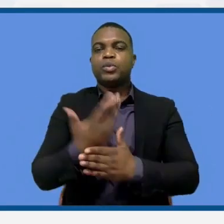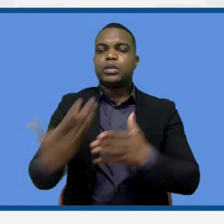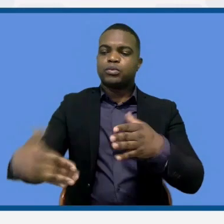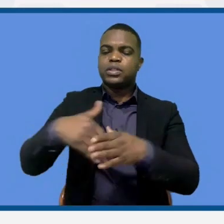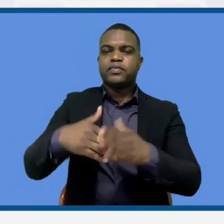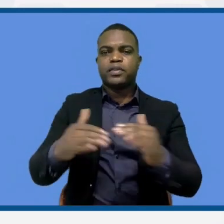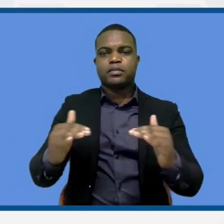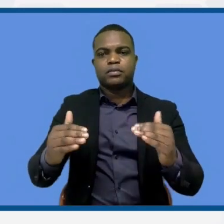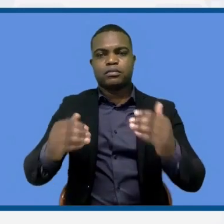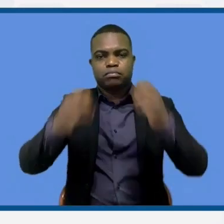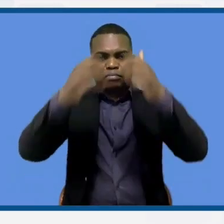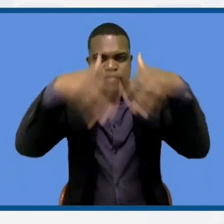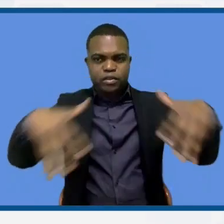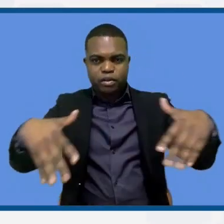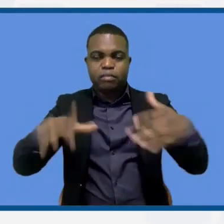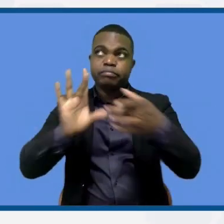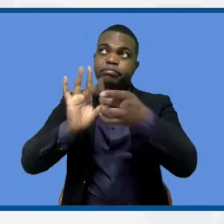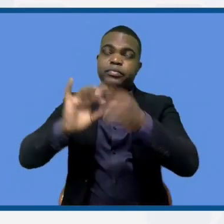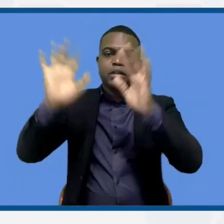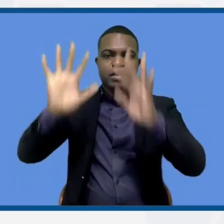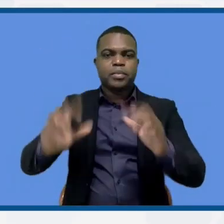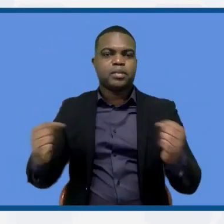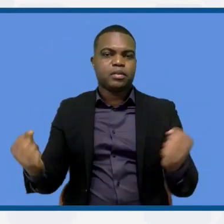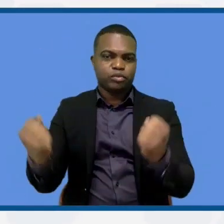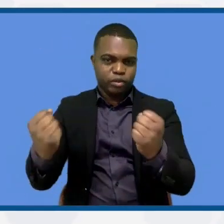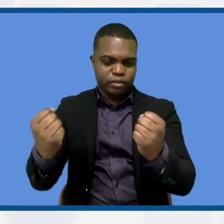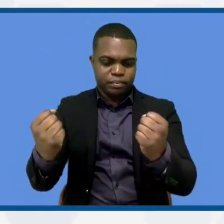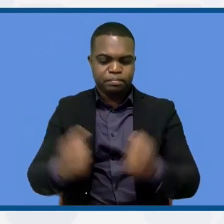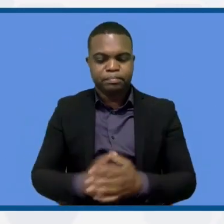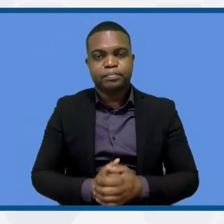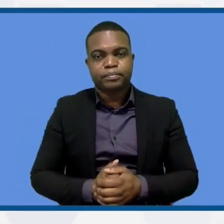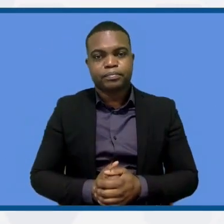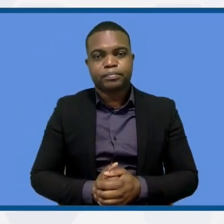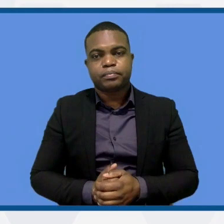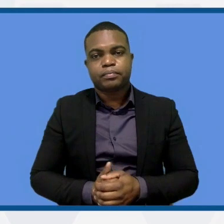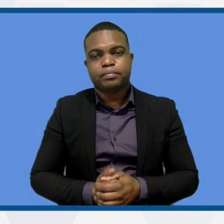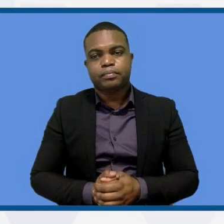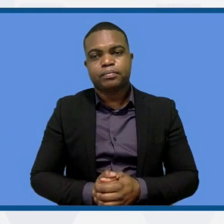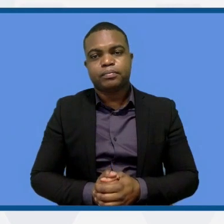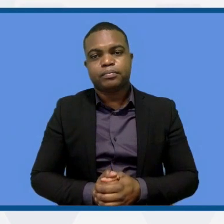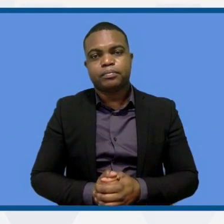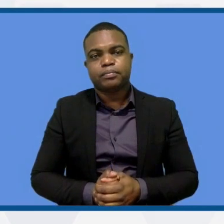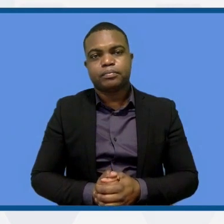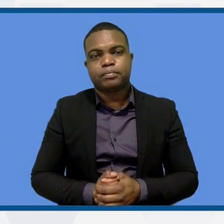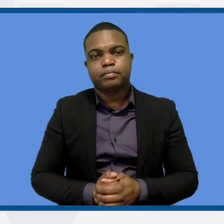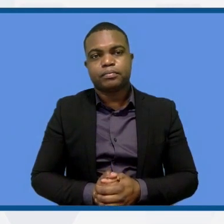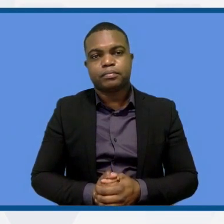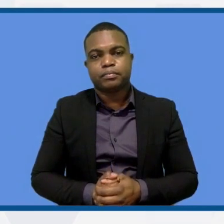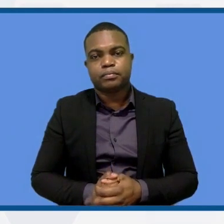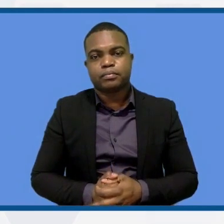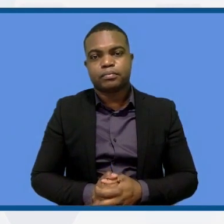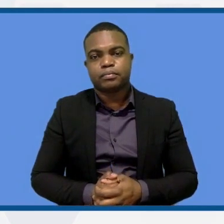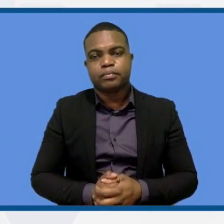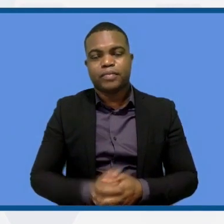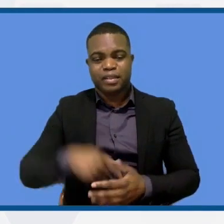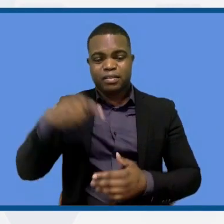research was done in partnership with several organizations working with different communities across the world so that we could